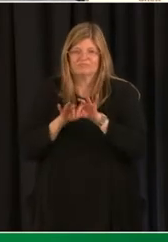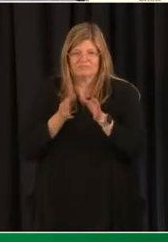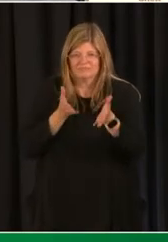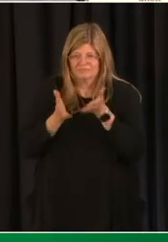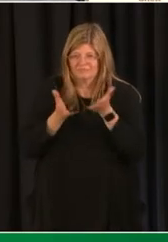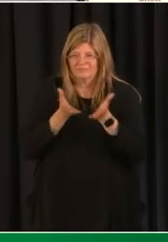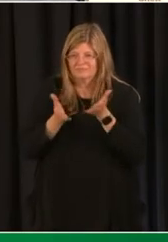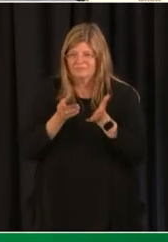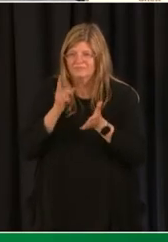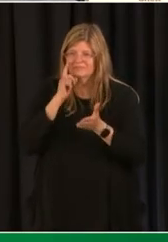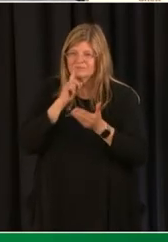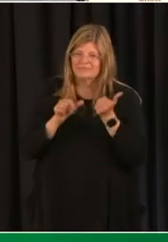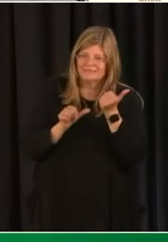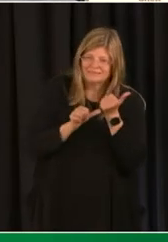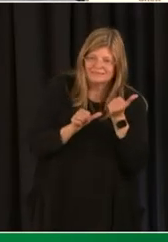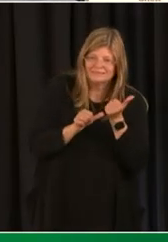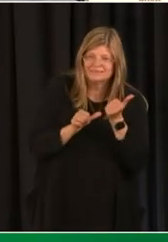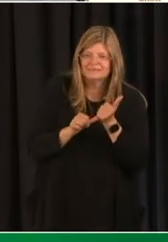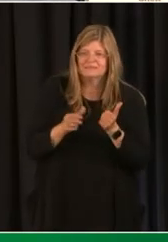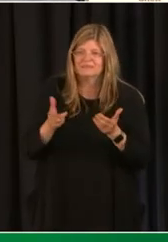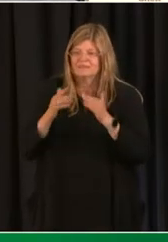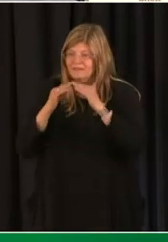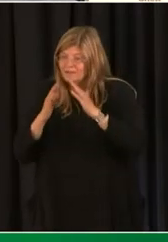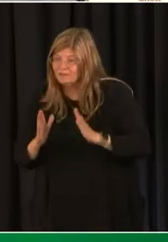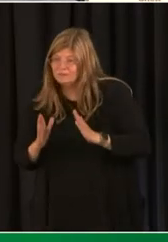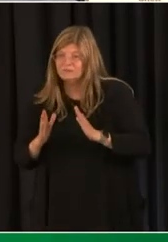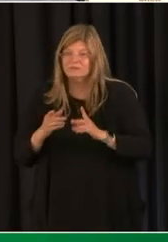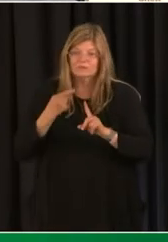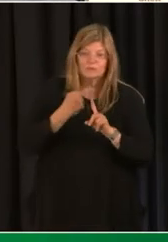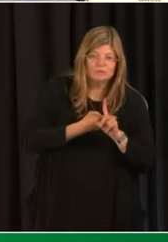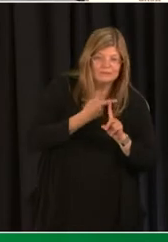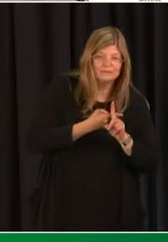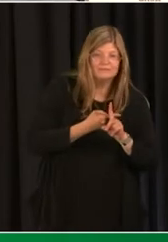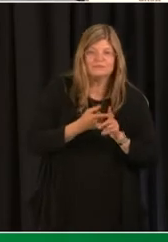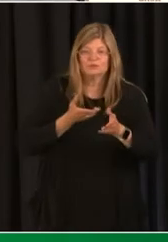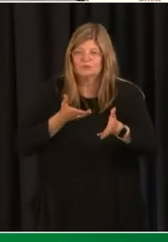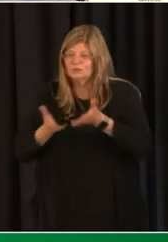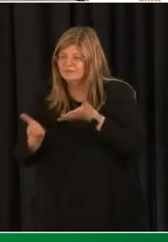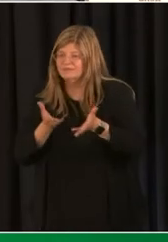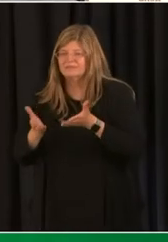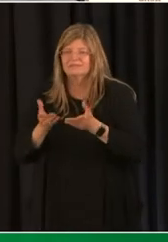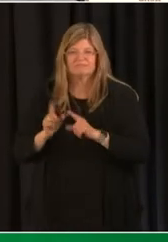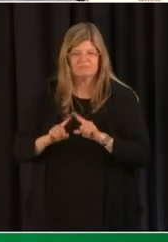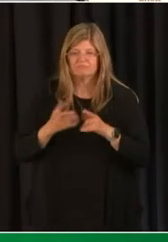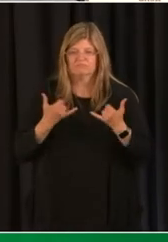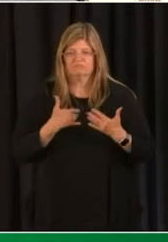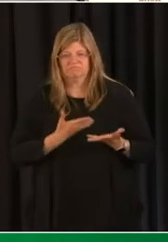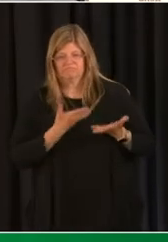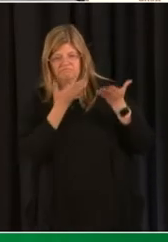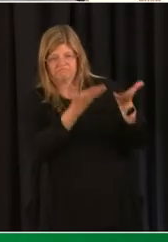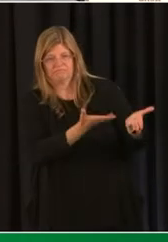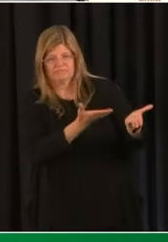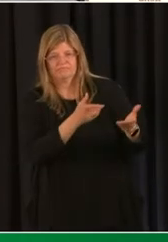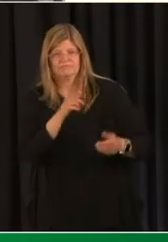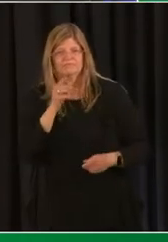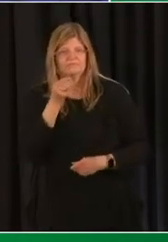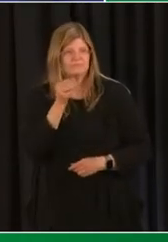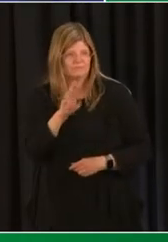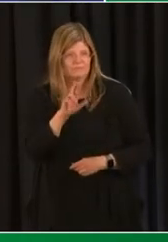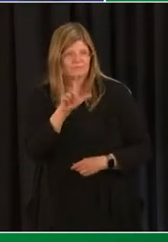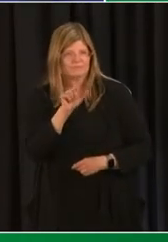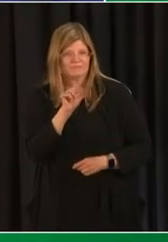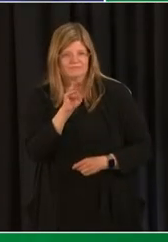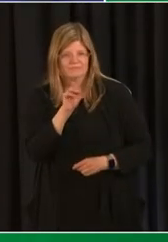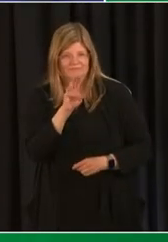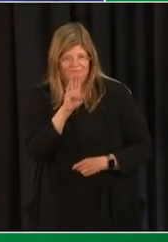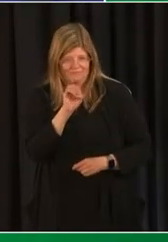assistance and just tremendous programming in our community. So with that, I'm pleased to turn it to Mr. Lambert. Thank you,